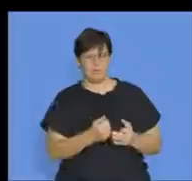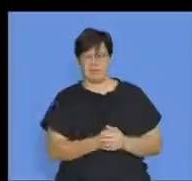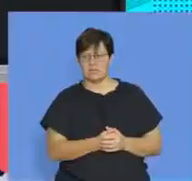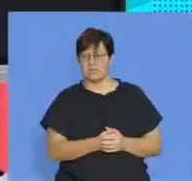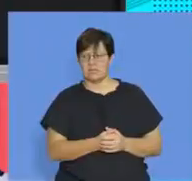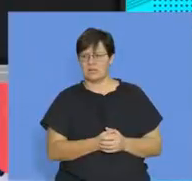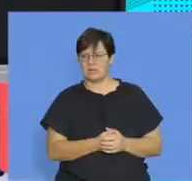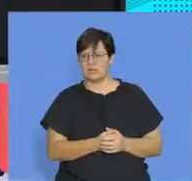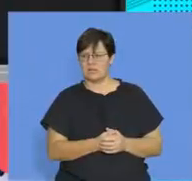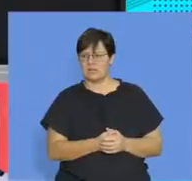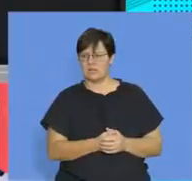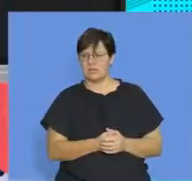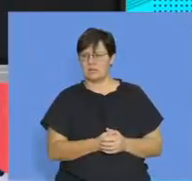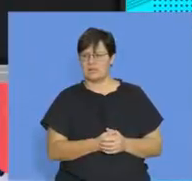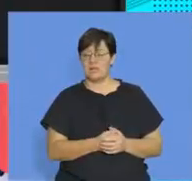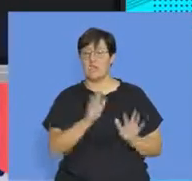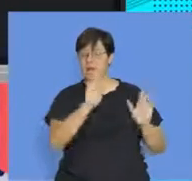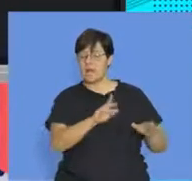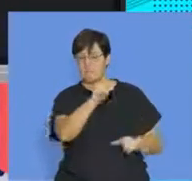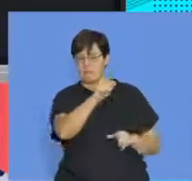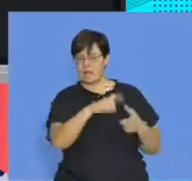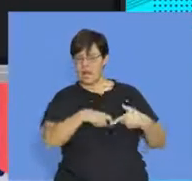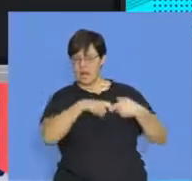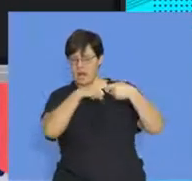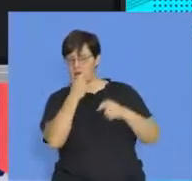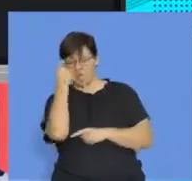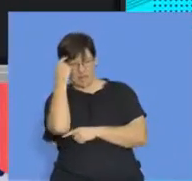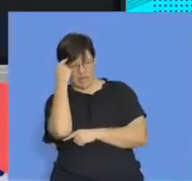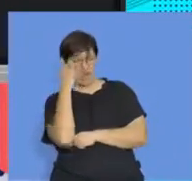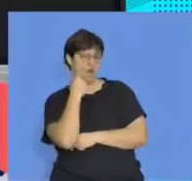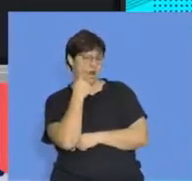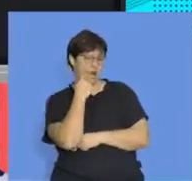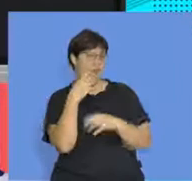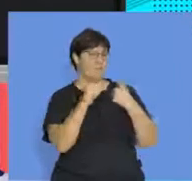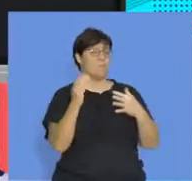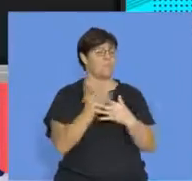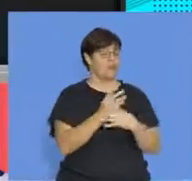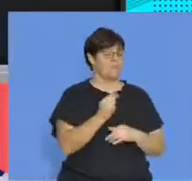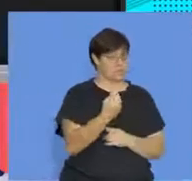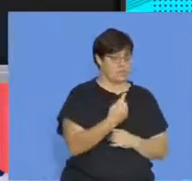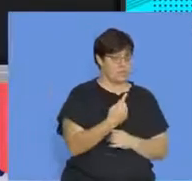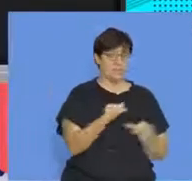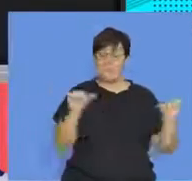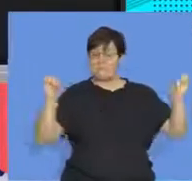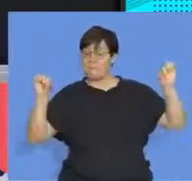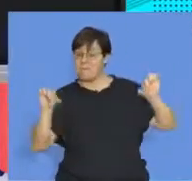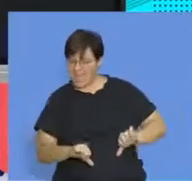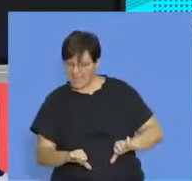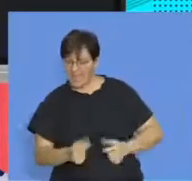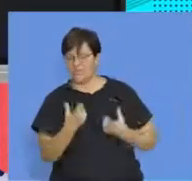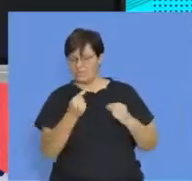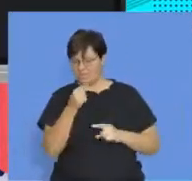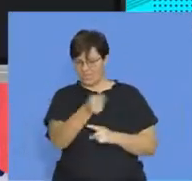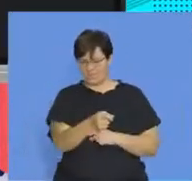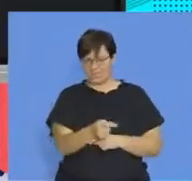maybe I do need a break. Right, so let's leave you in a bit of suspense. I think let's take a quick break,